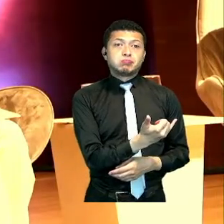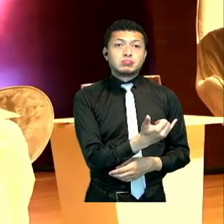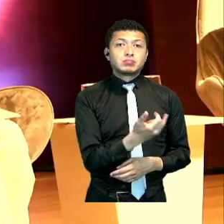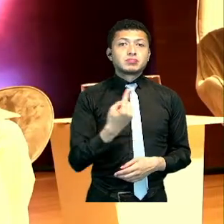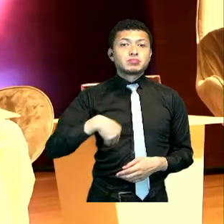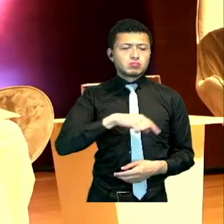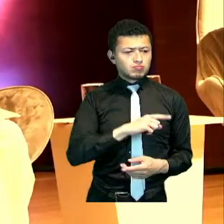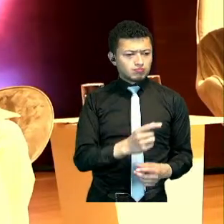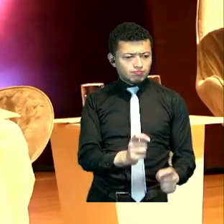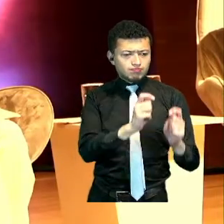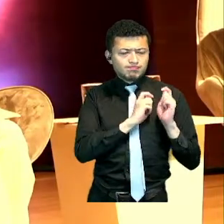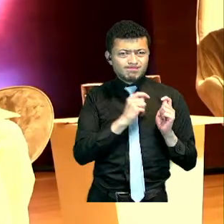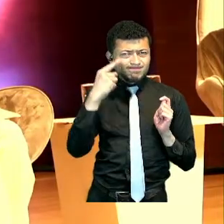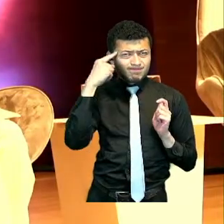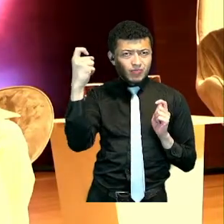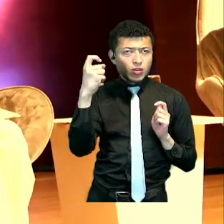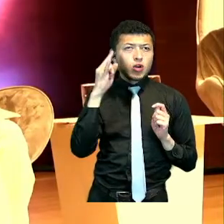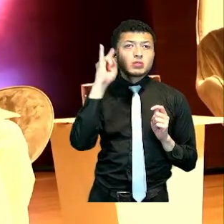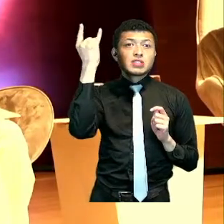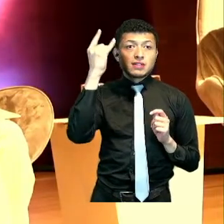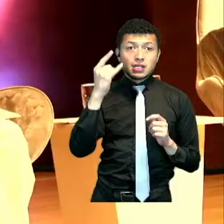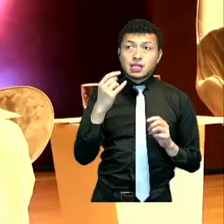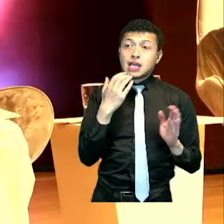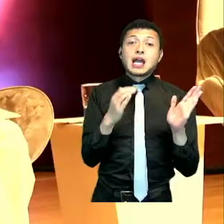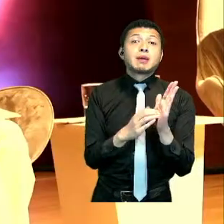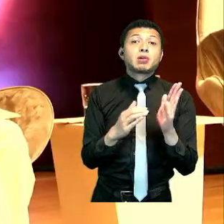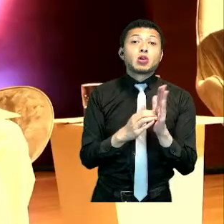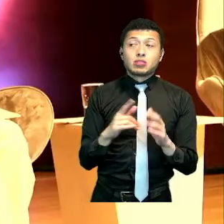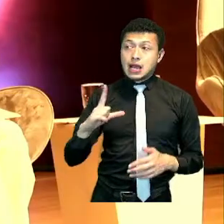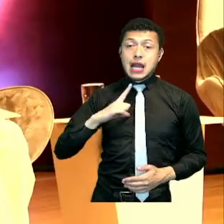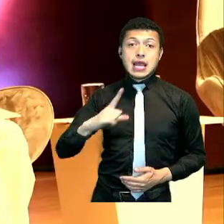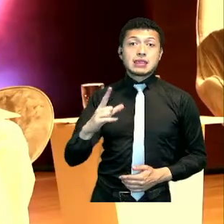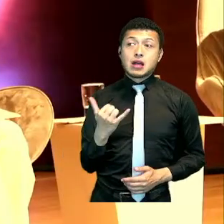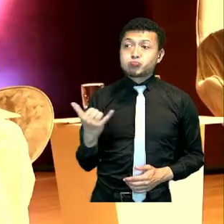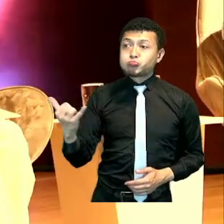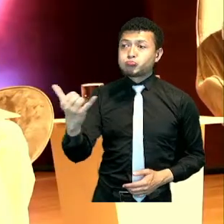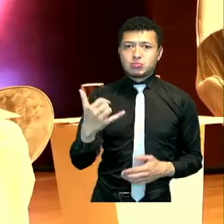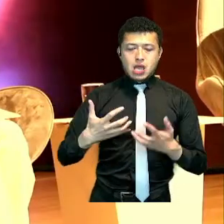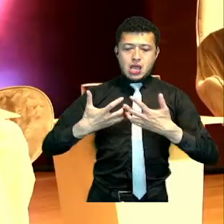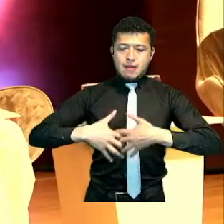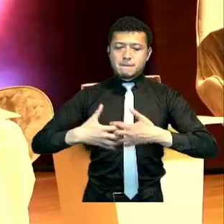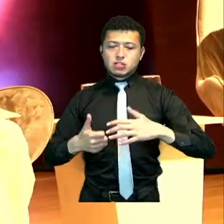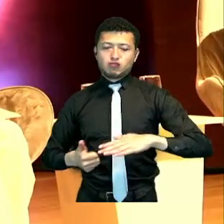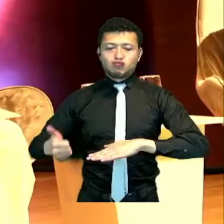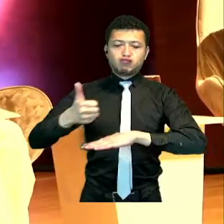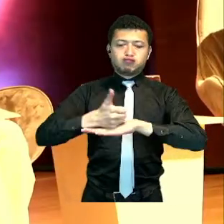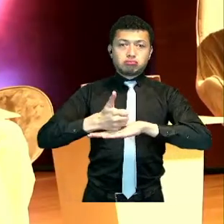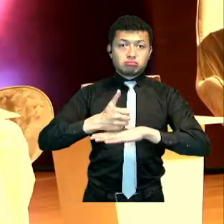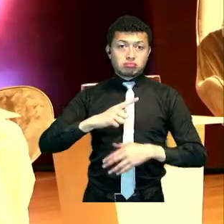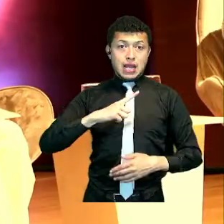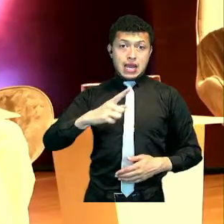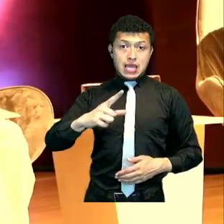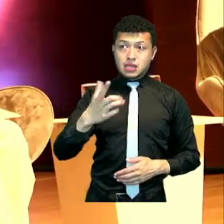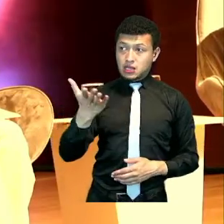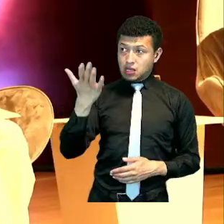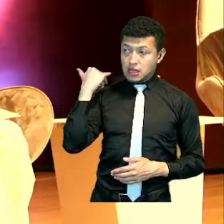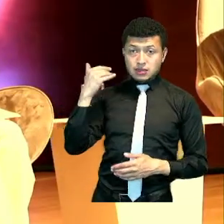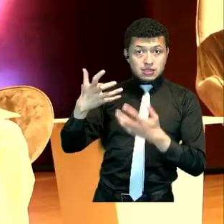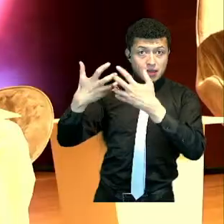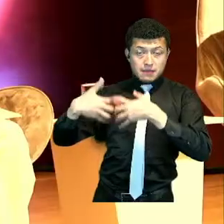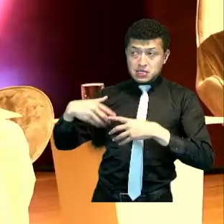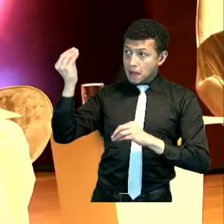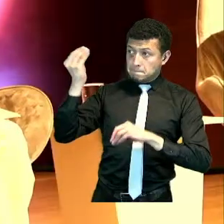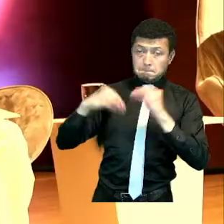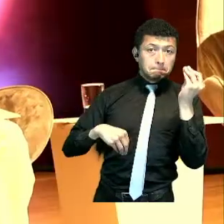to describe what so many of you have said, even trying to lead companies and work